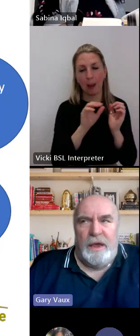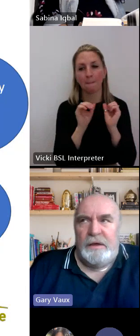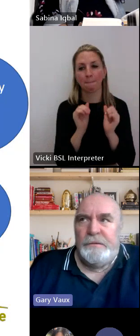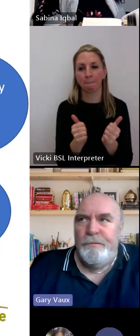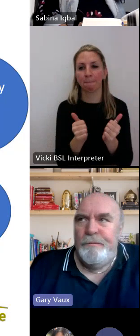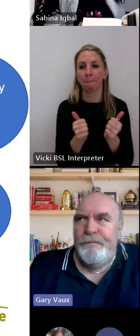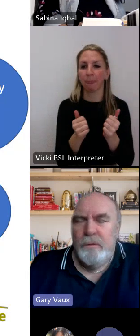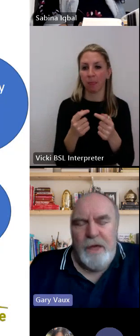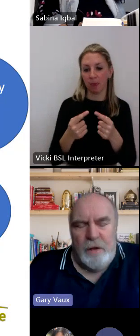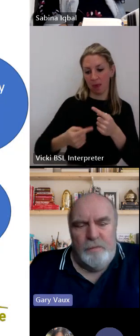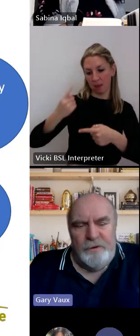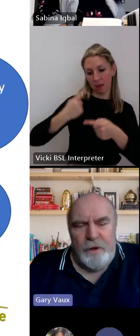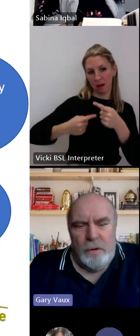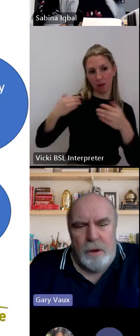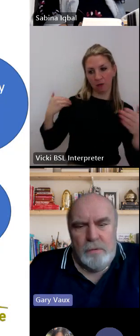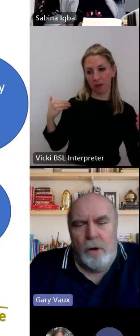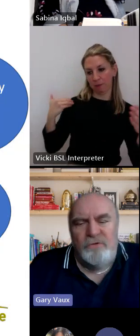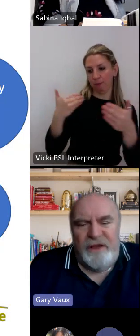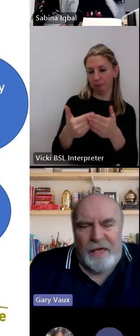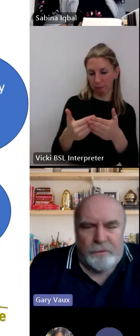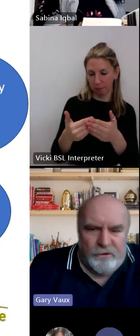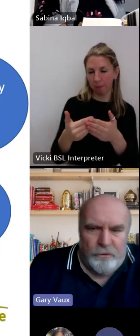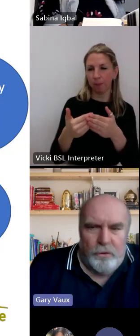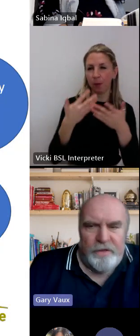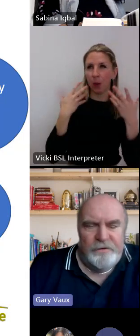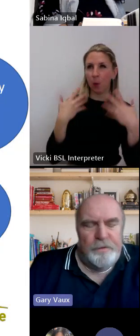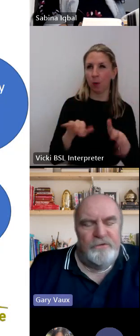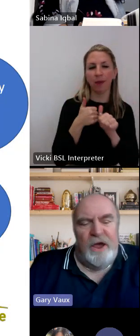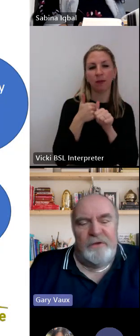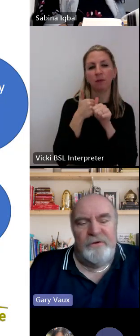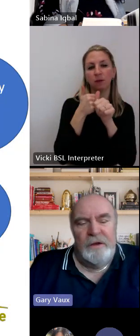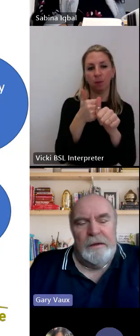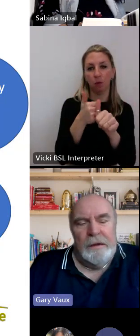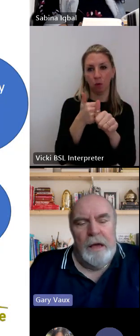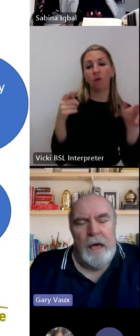full year, we helped altogether across all of these